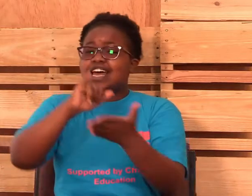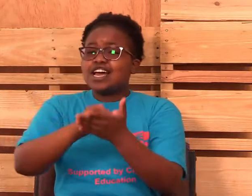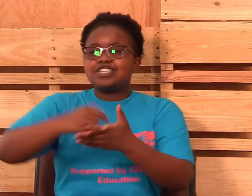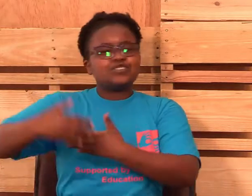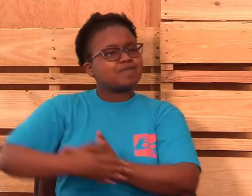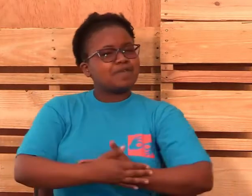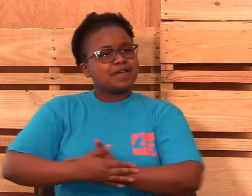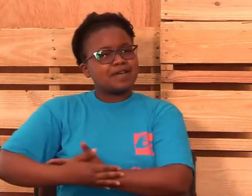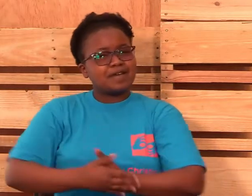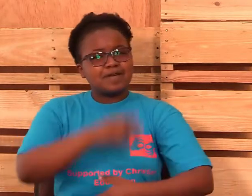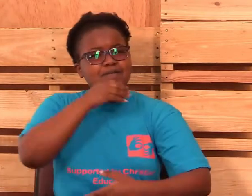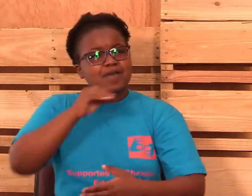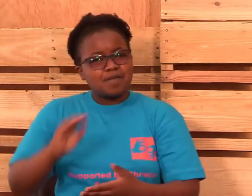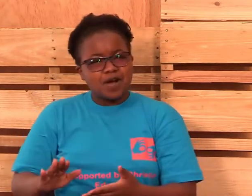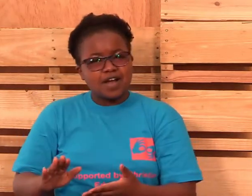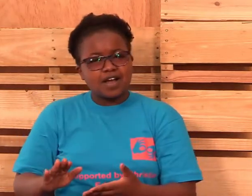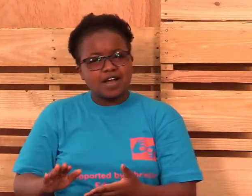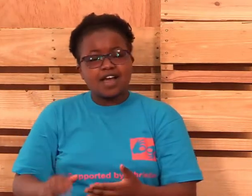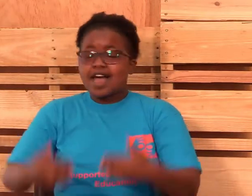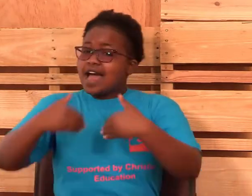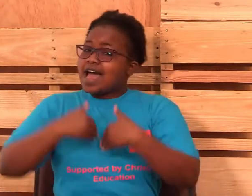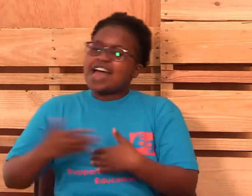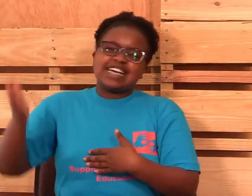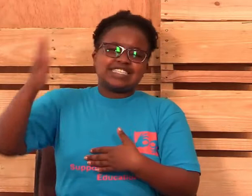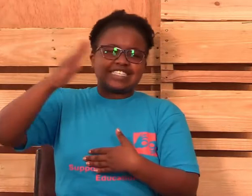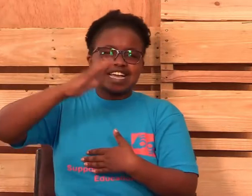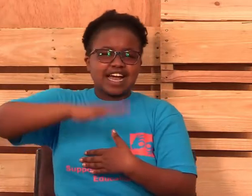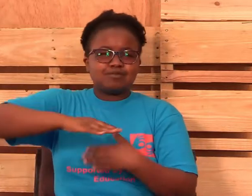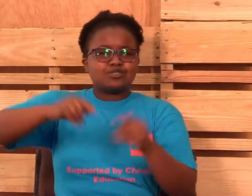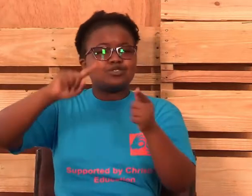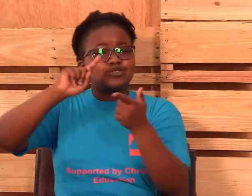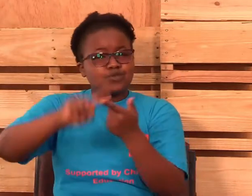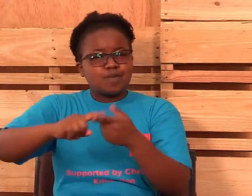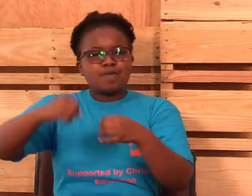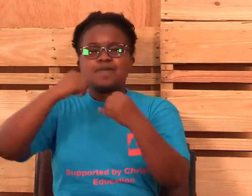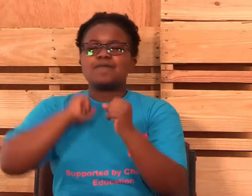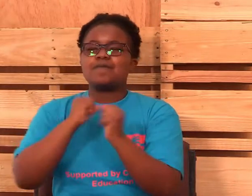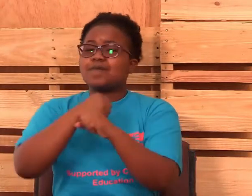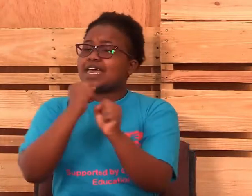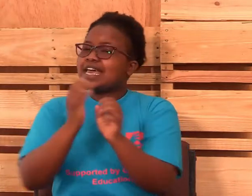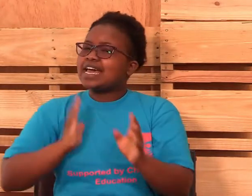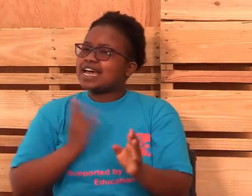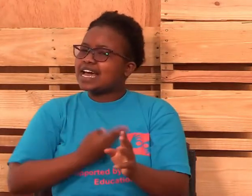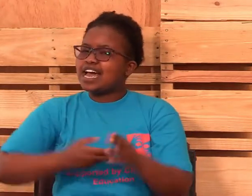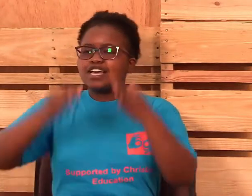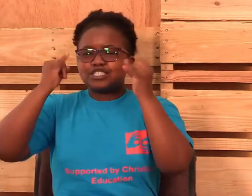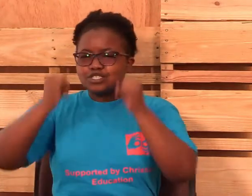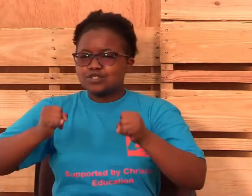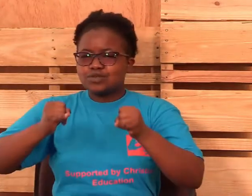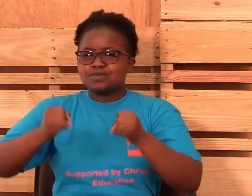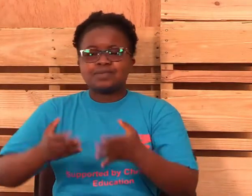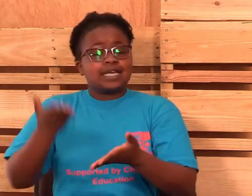your baby boy has come to make you new?